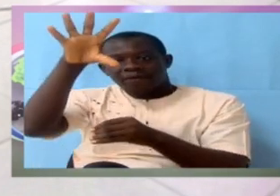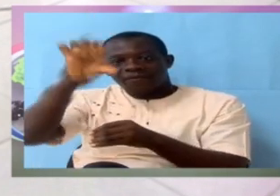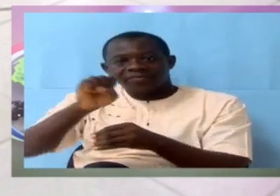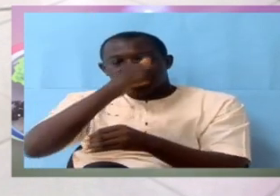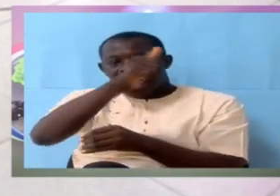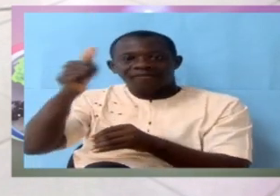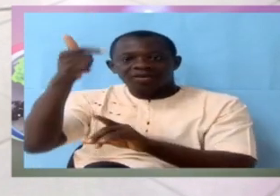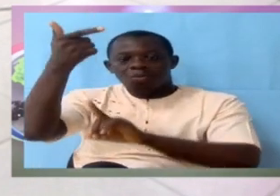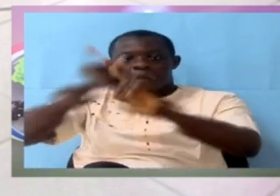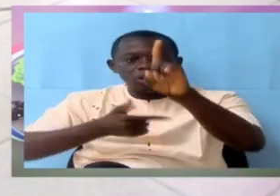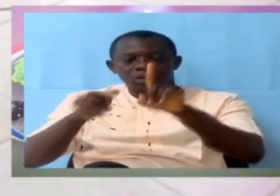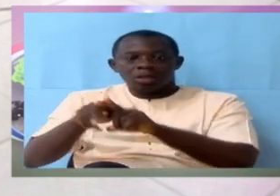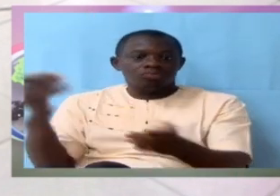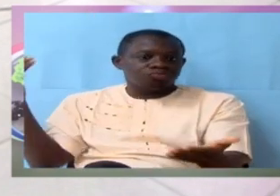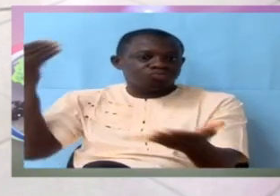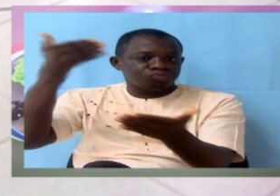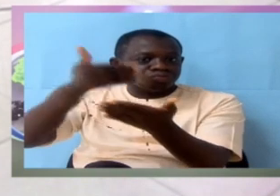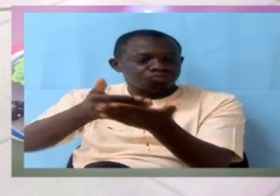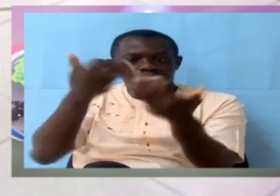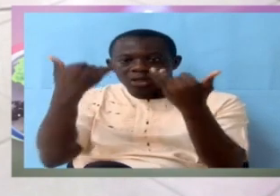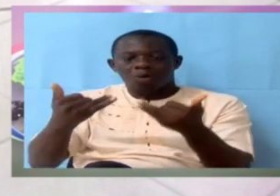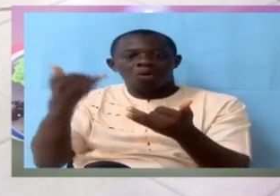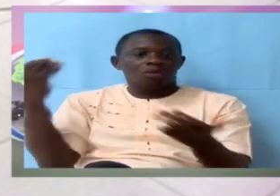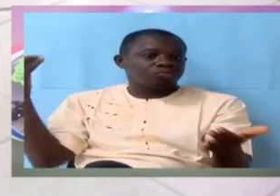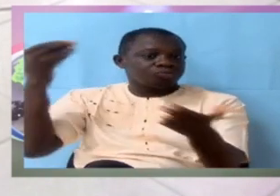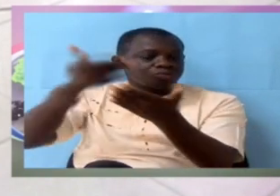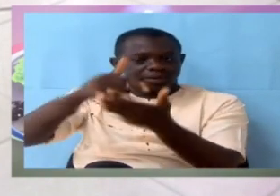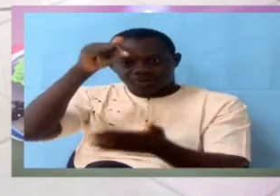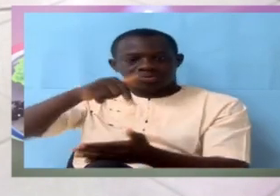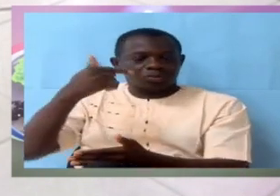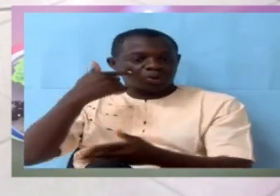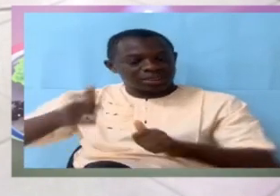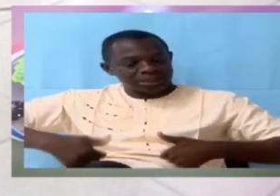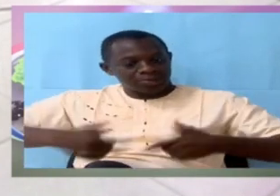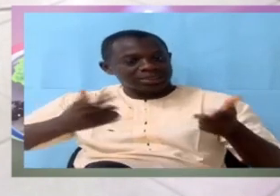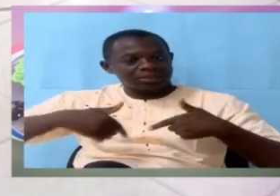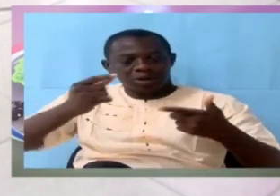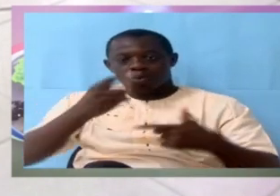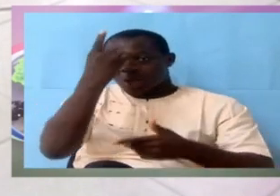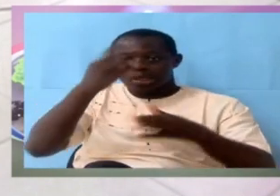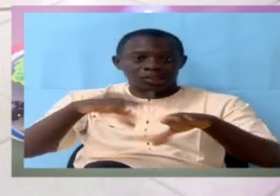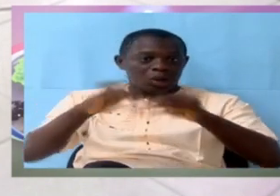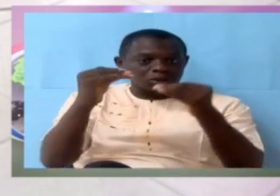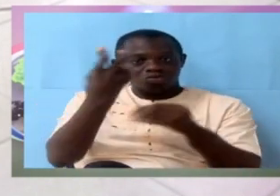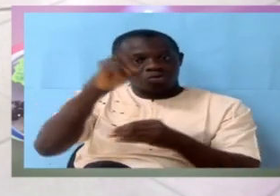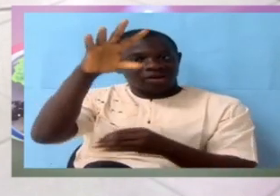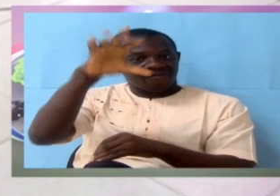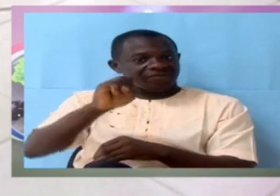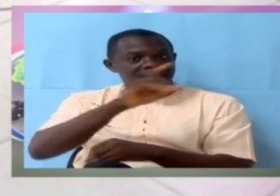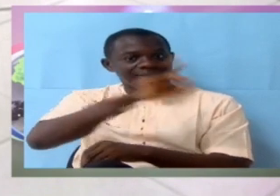$1,250. Up to today, that's what I'm spending.